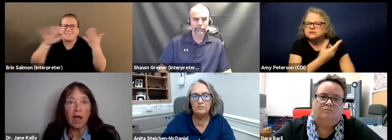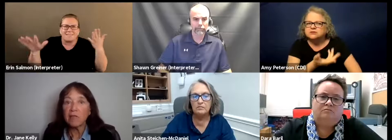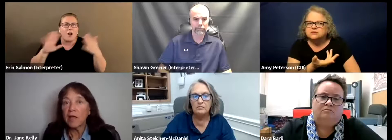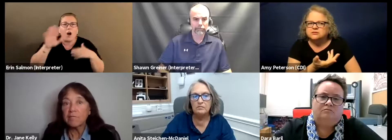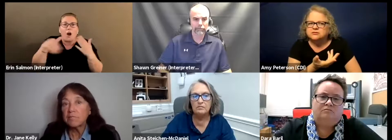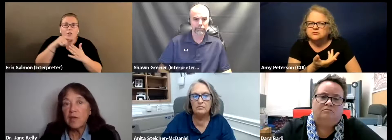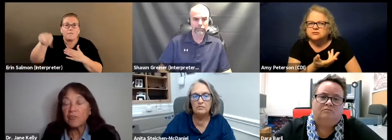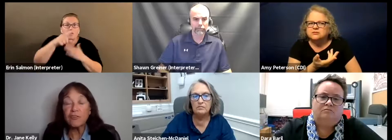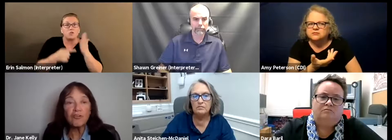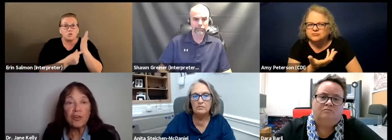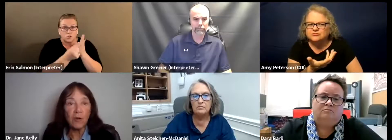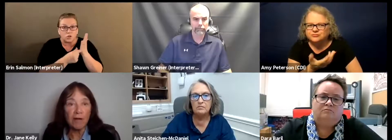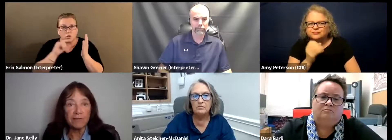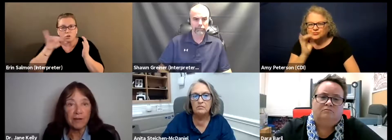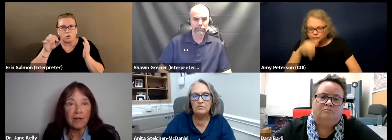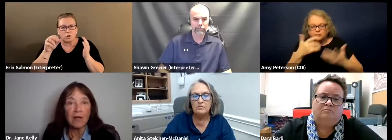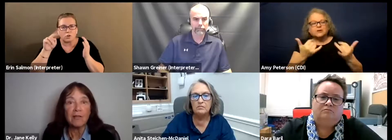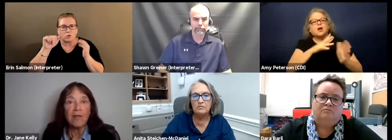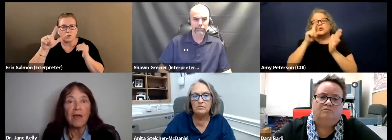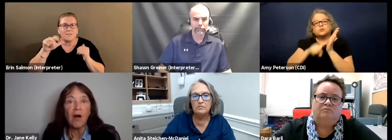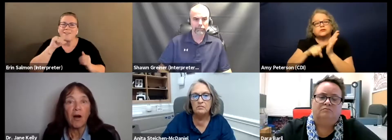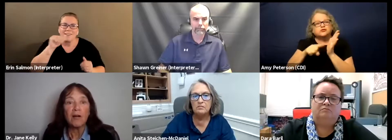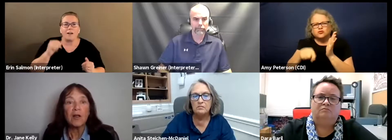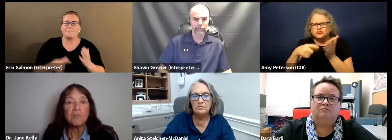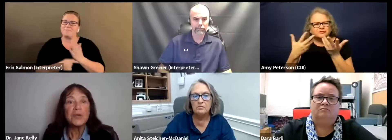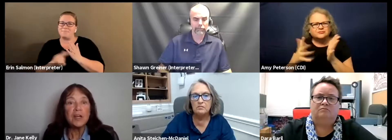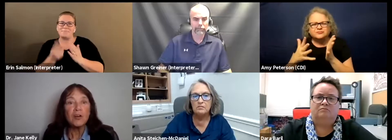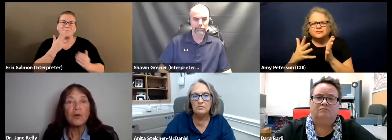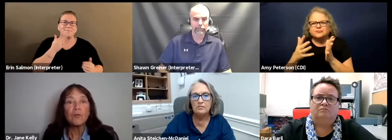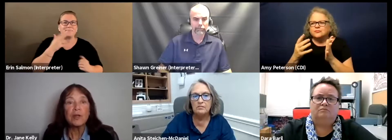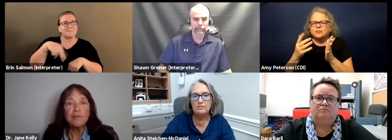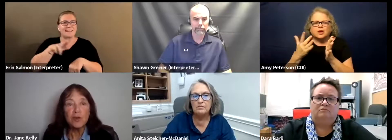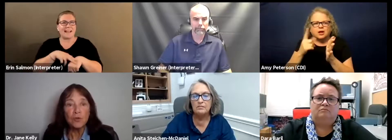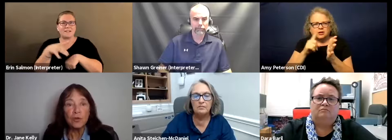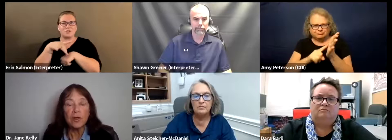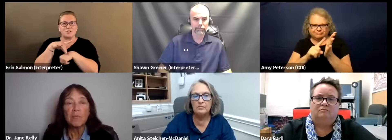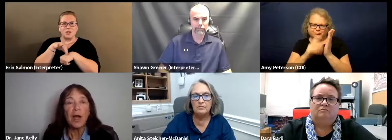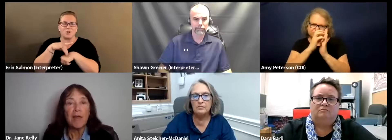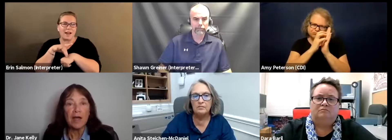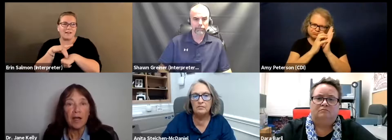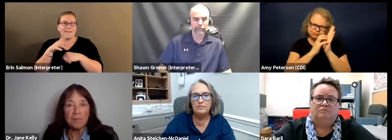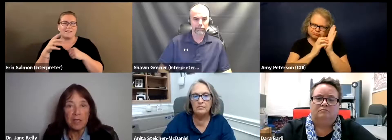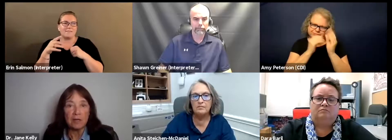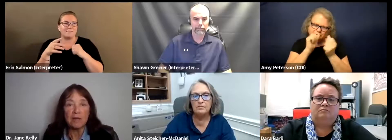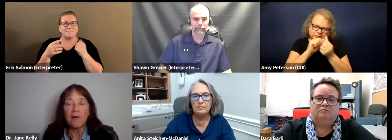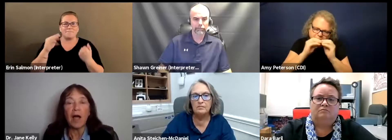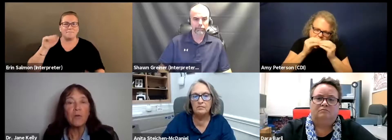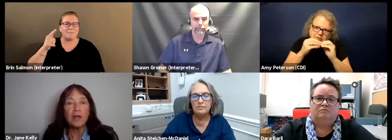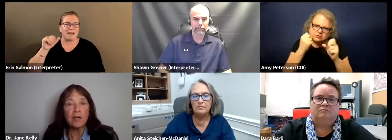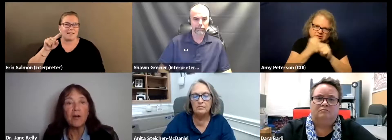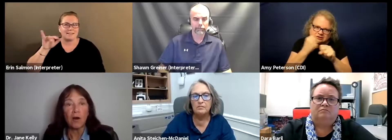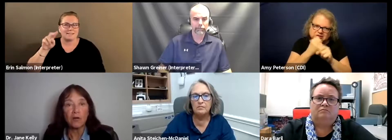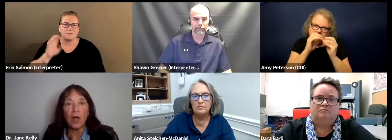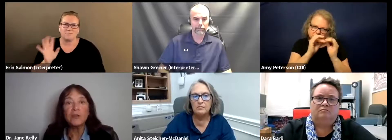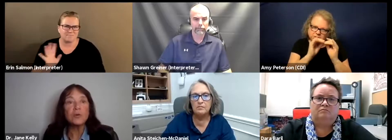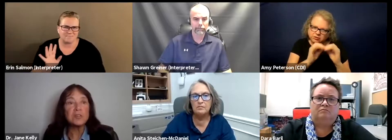They're not like National Geographic. They are peer reviewed. By that, I mean, if I write